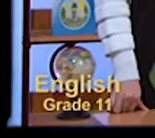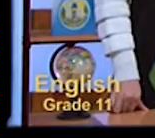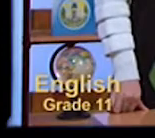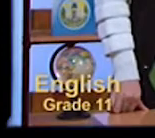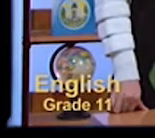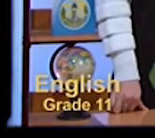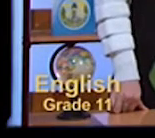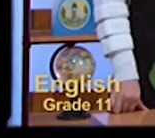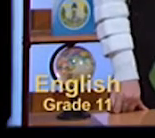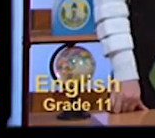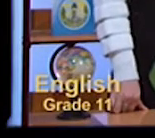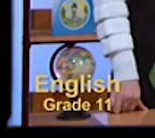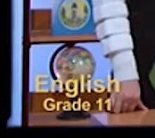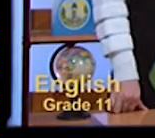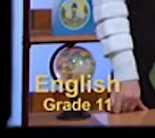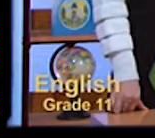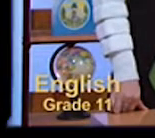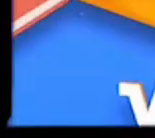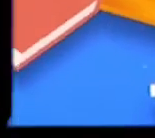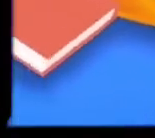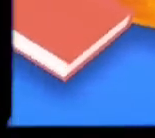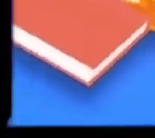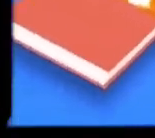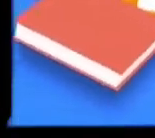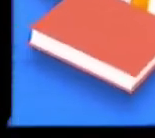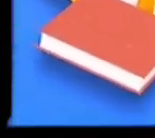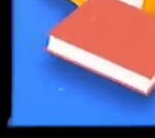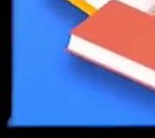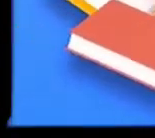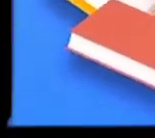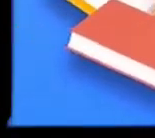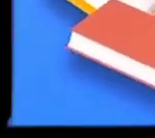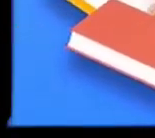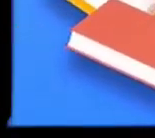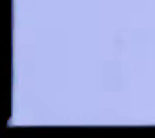time and good luck with your studies.